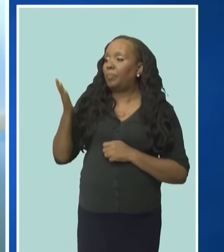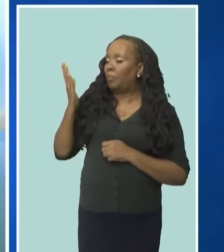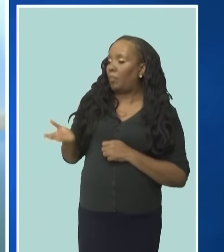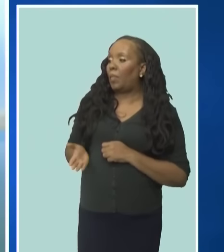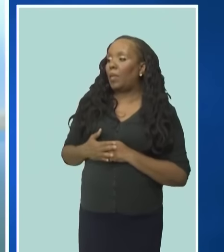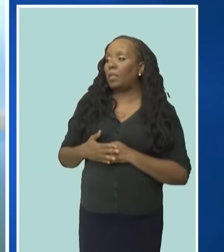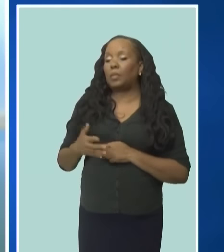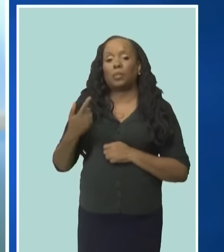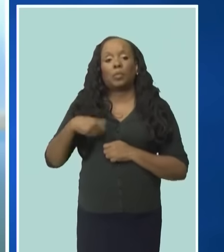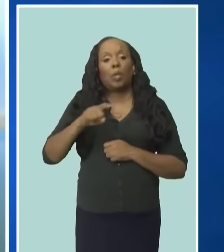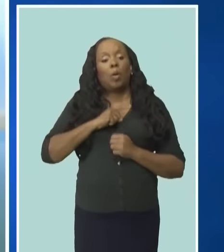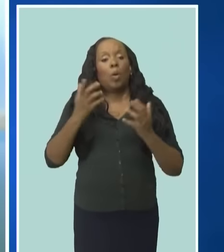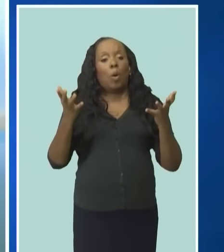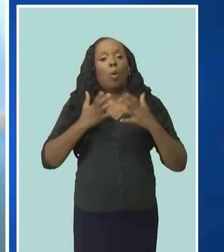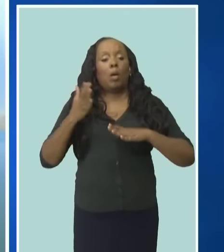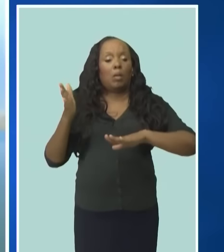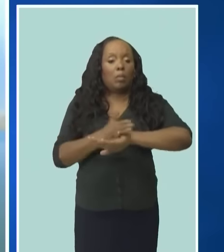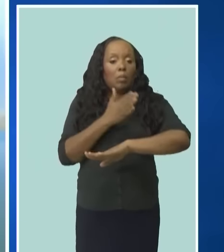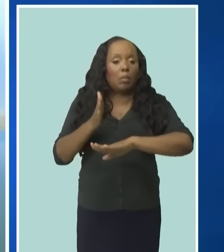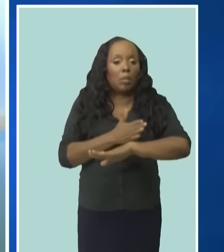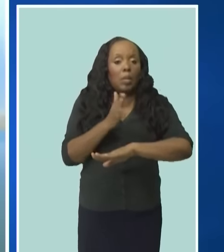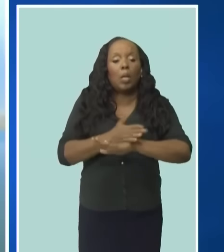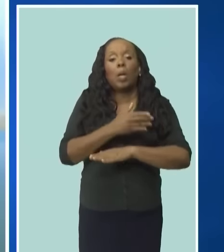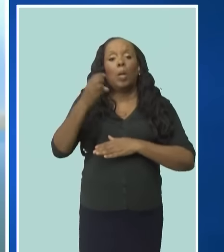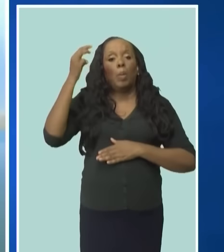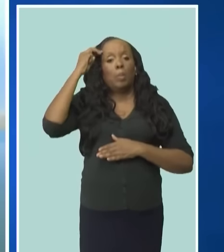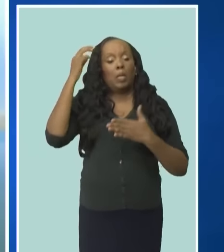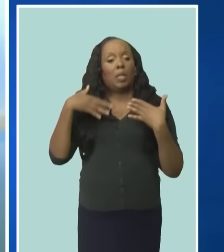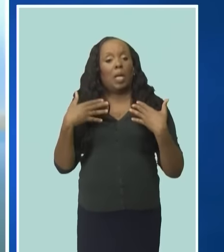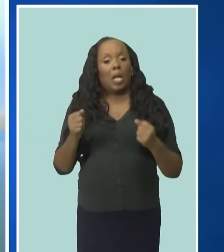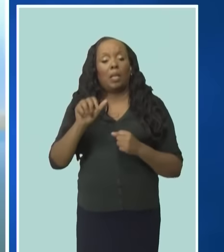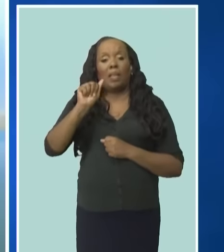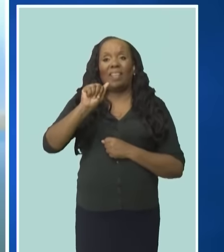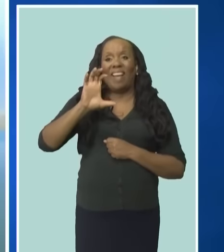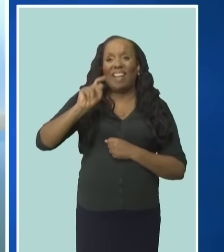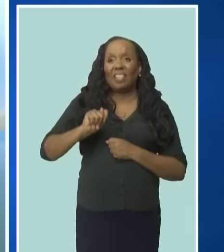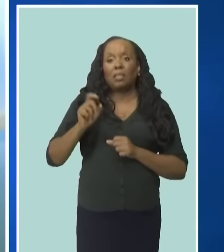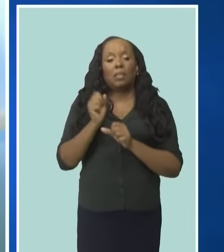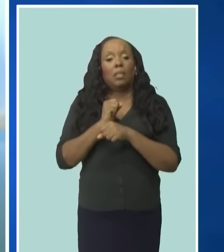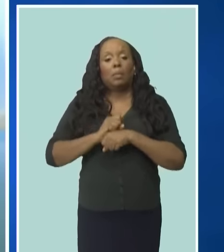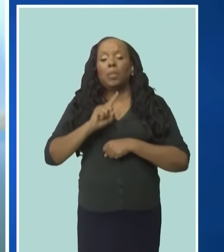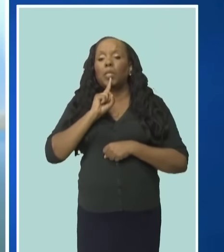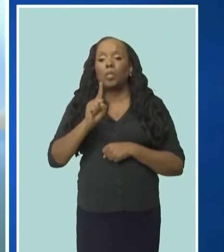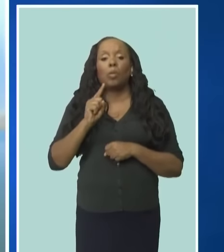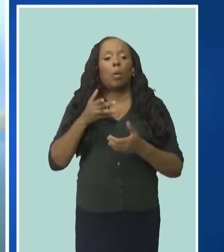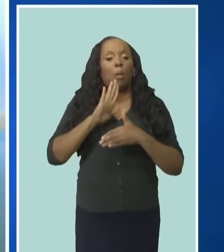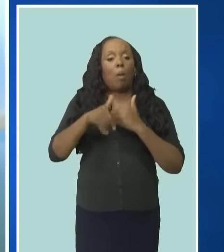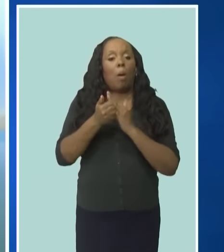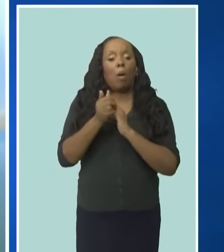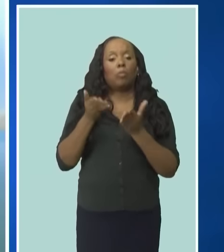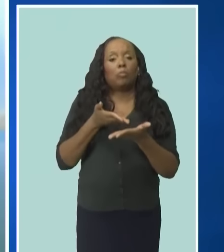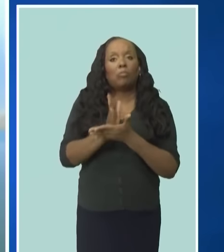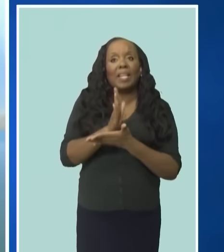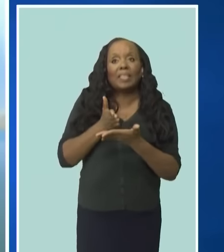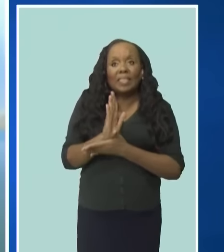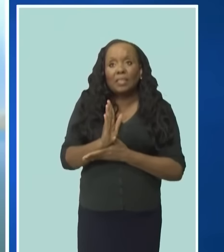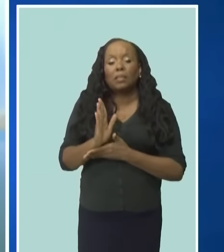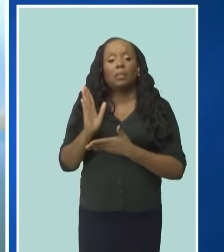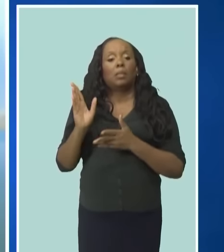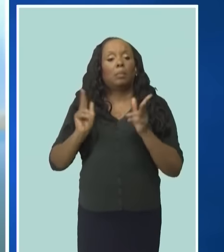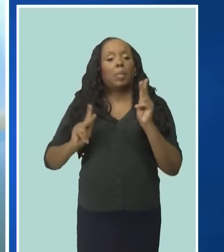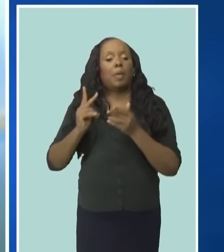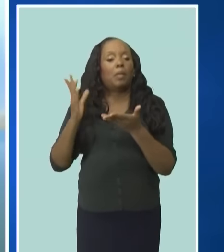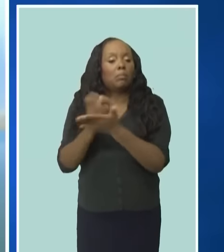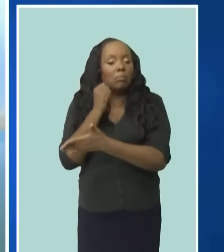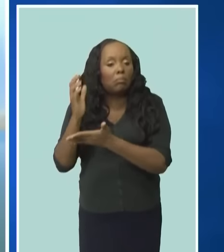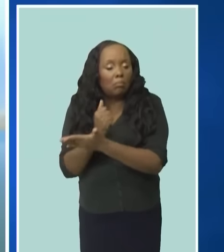modernizing our Mental Health Act, ensuring that our legislative framework is inclusive, rights-based, and responsive to the needs of all